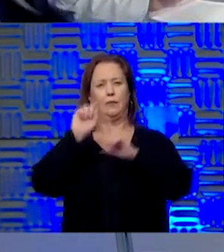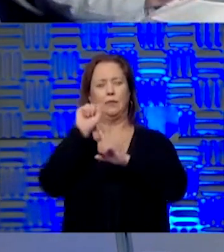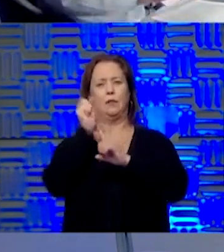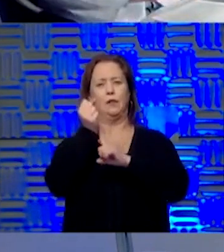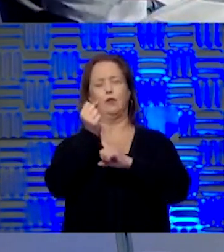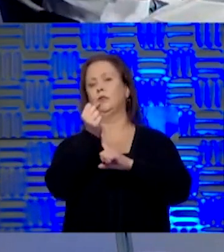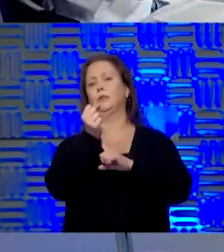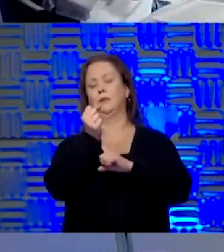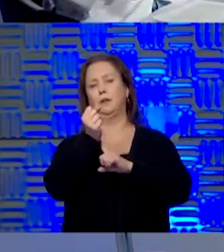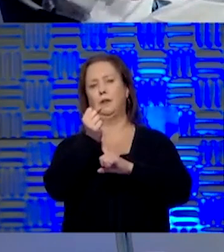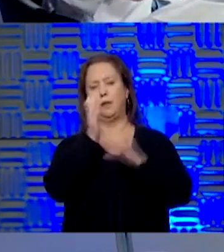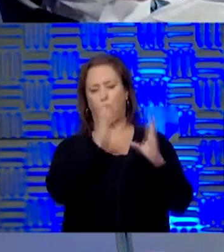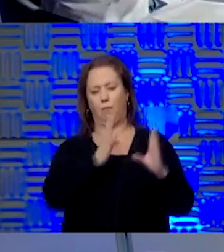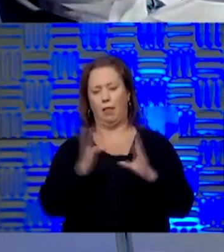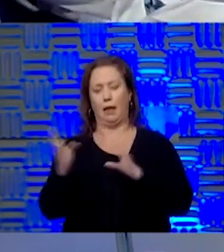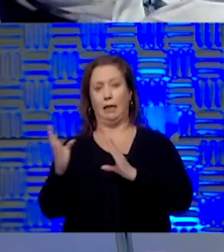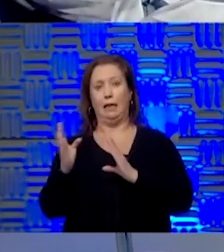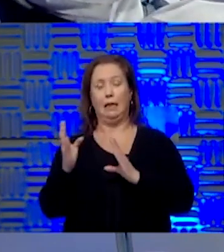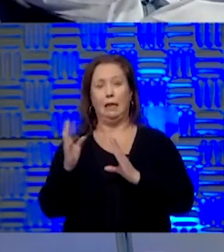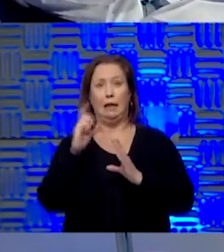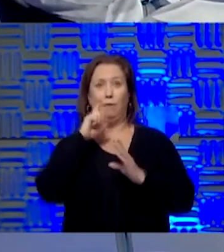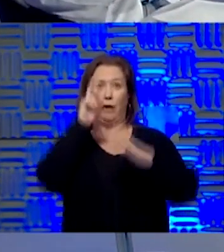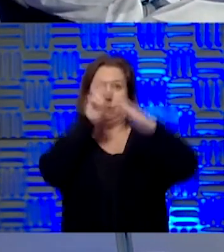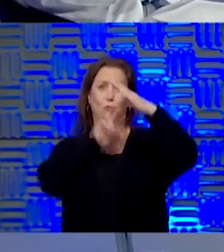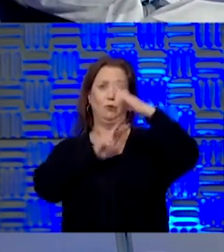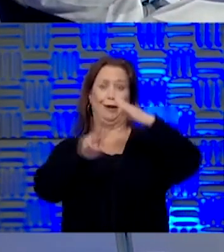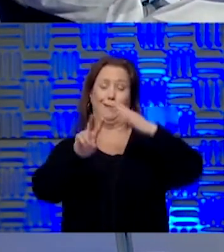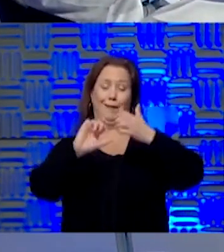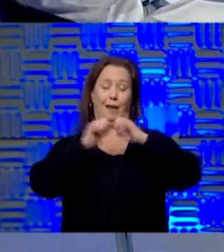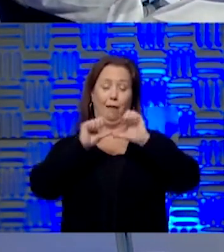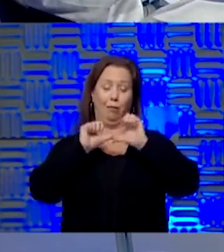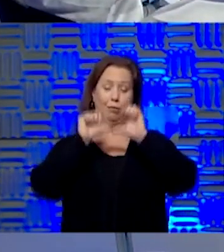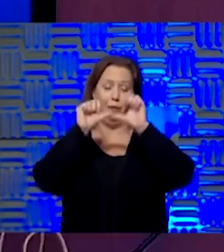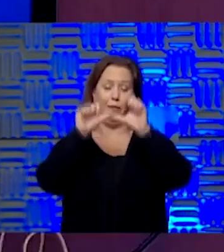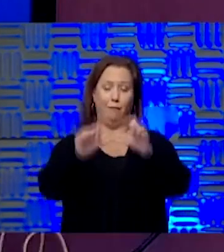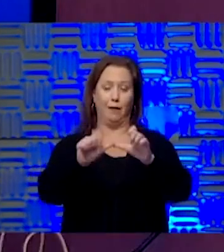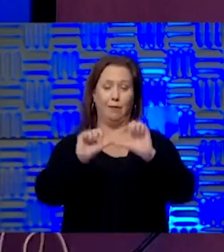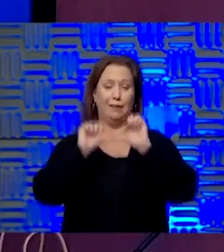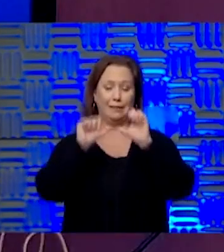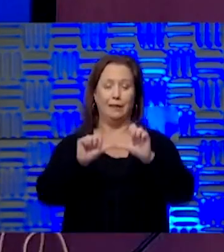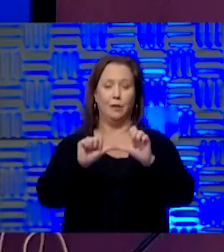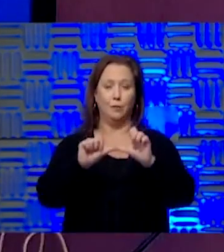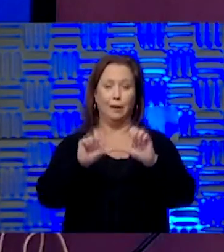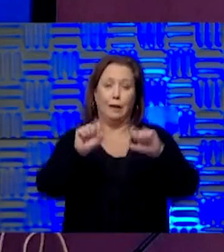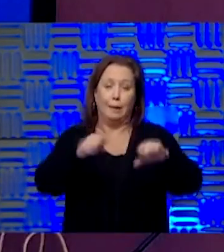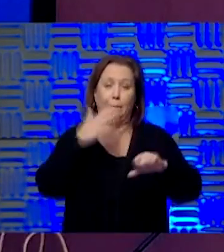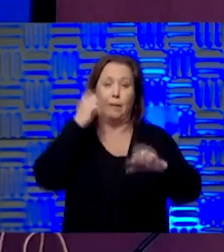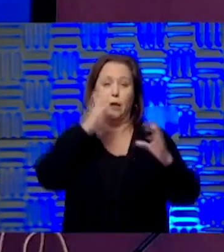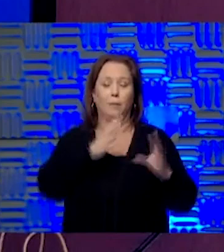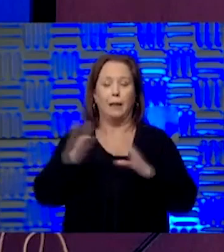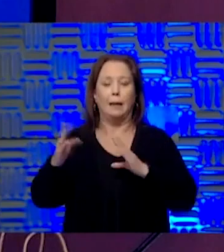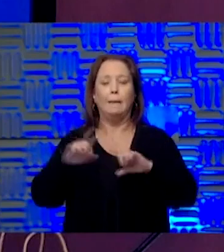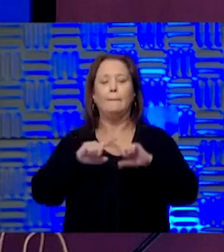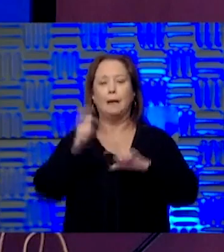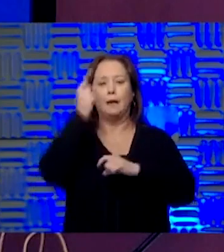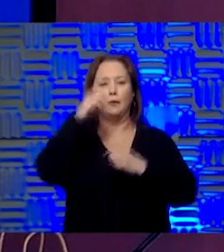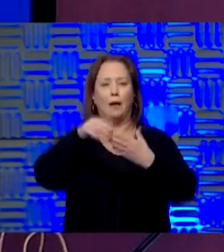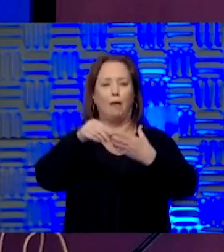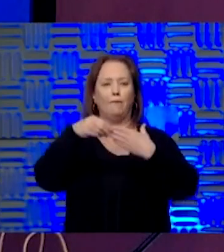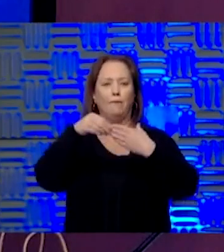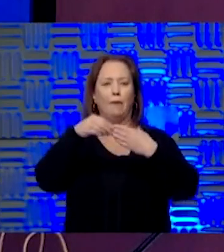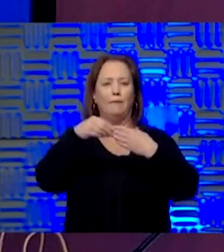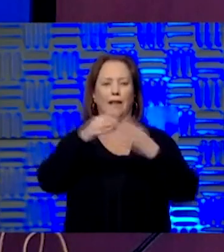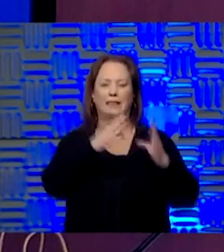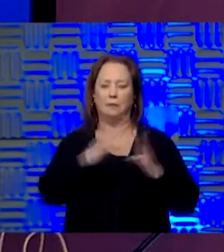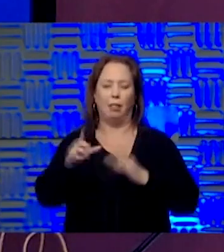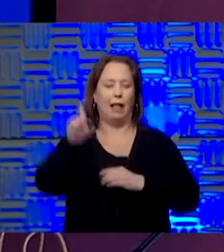playing out. If we could predict how long this lasts, we could do better planning. But in the interim, we've got to be nimble with our plans. In